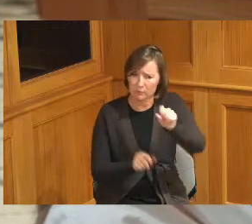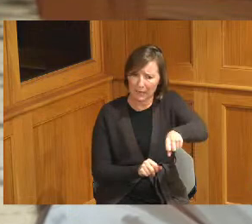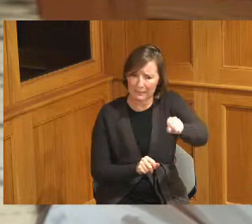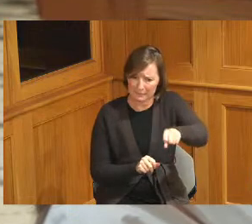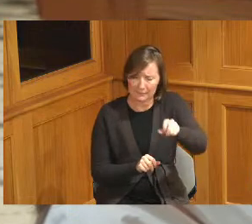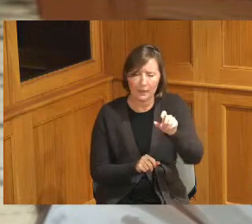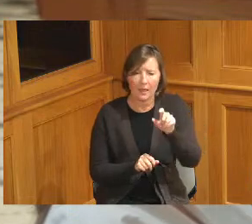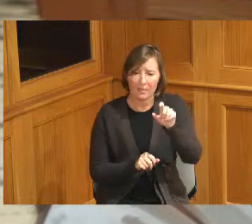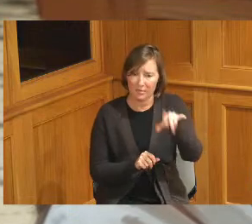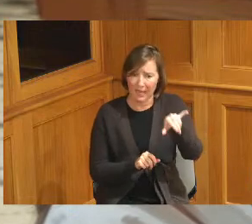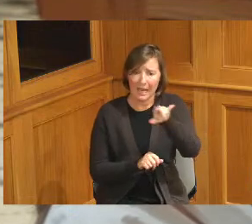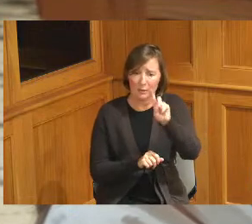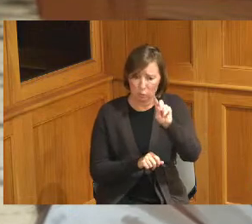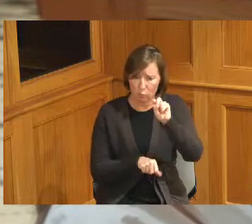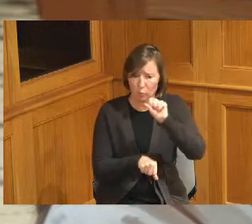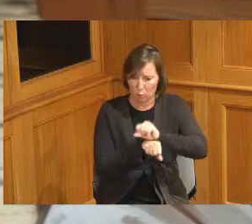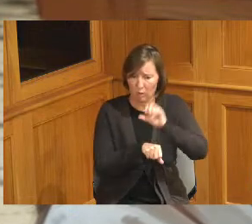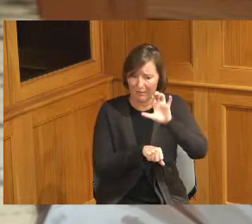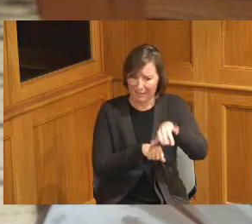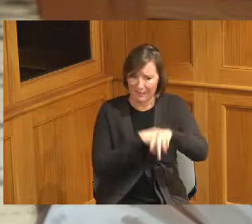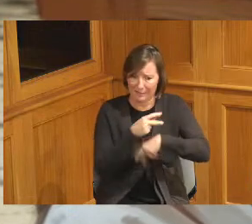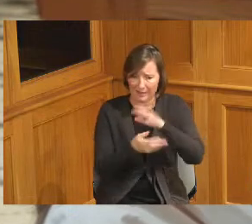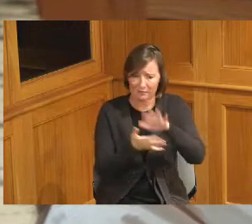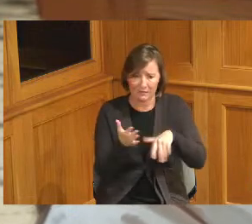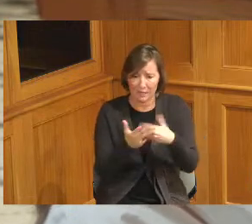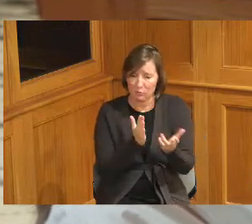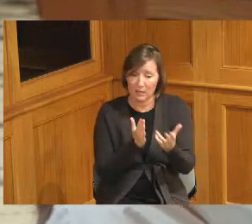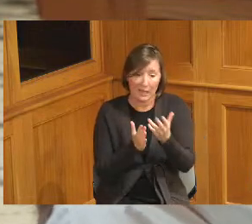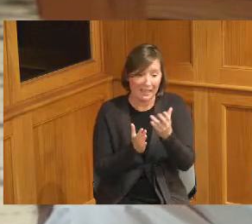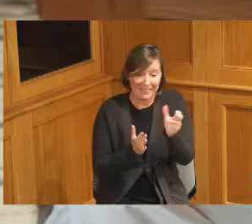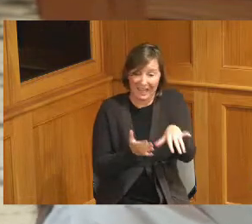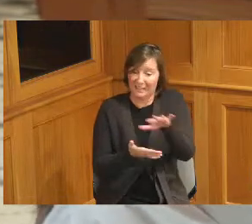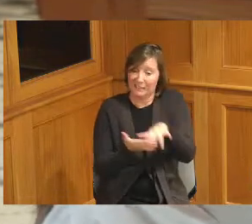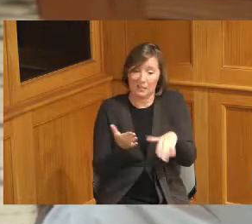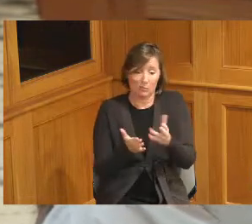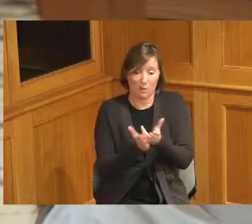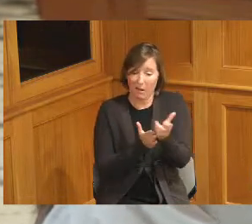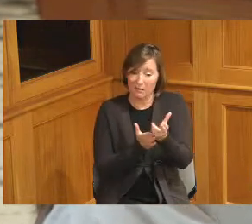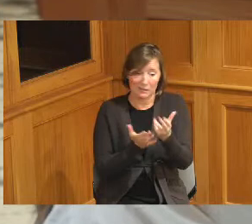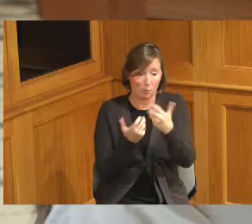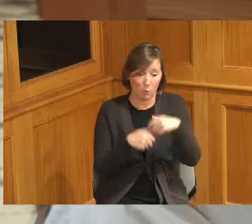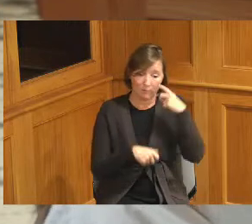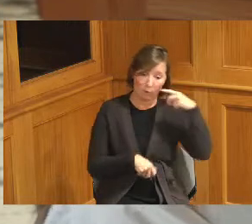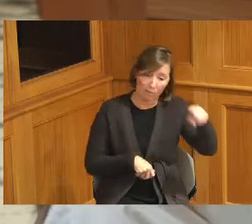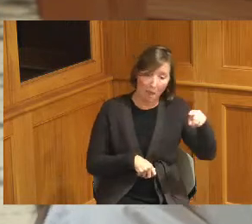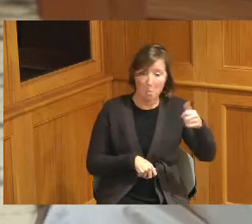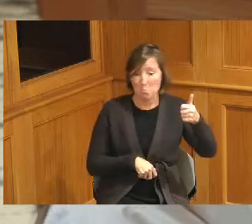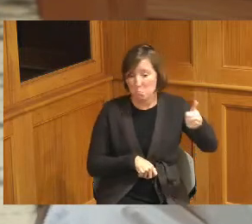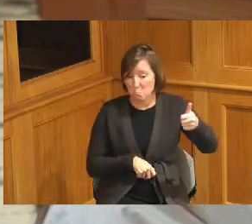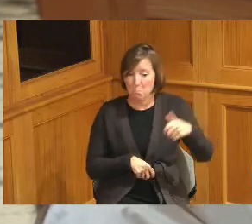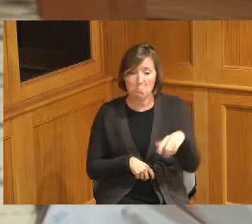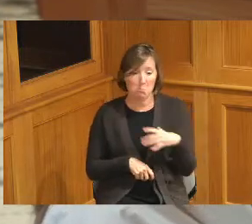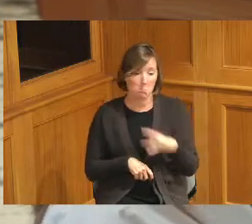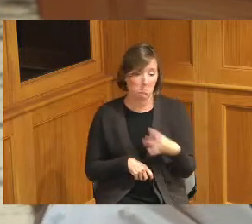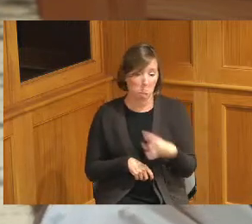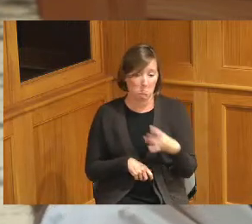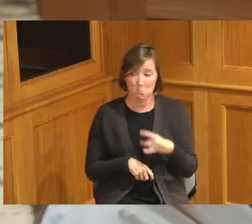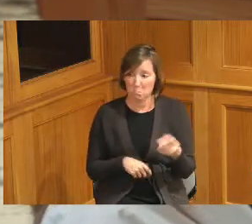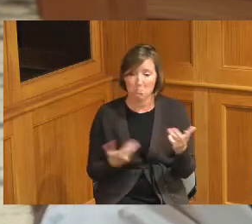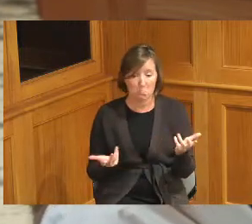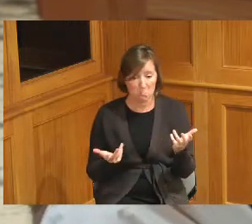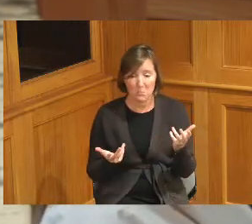of schedule, and quite frankly, it works out for them. They like it. I'm afraid that if I imposed